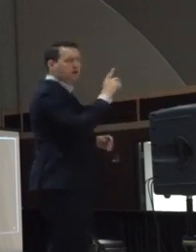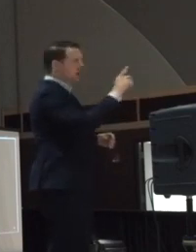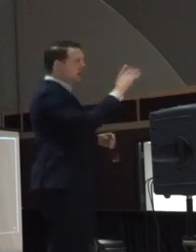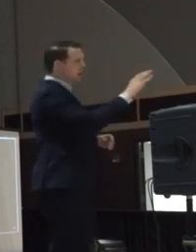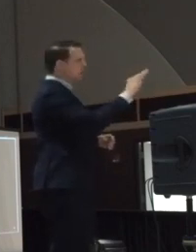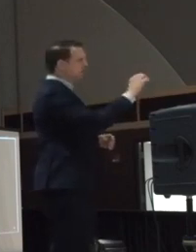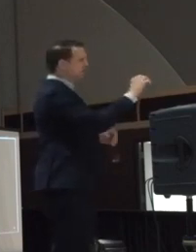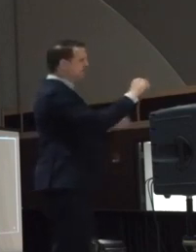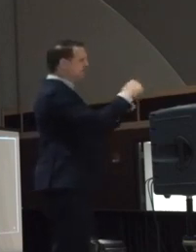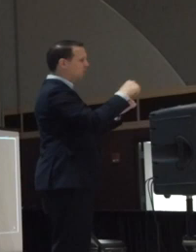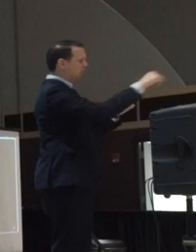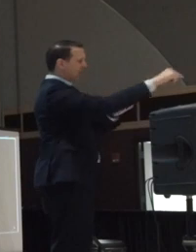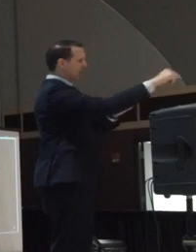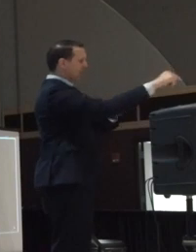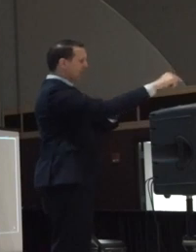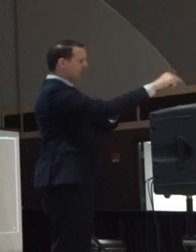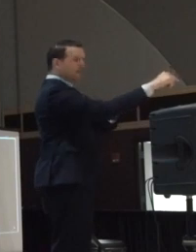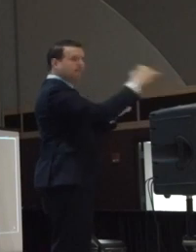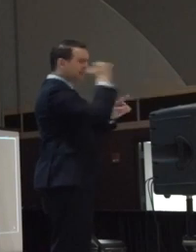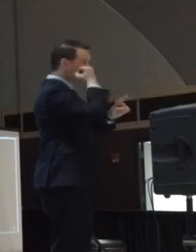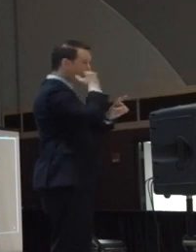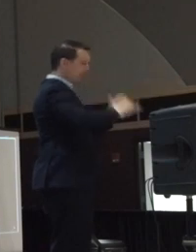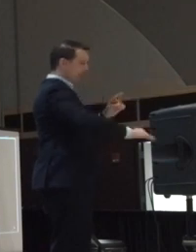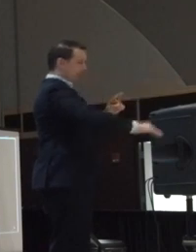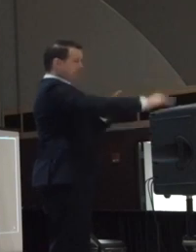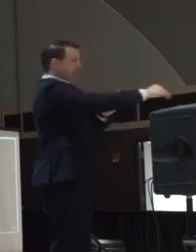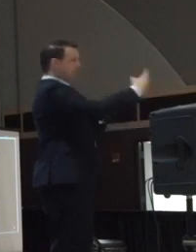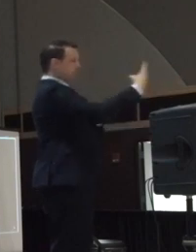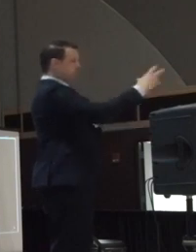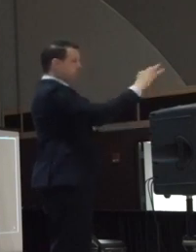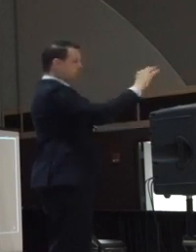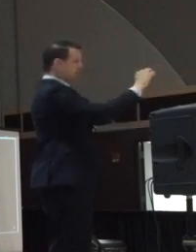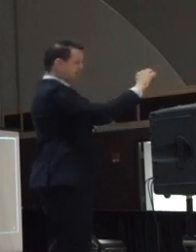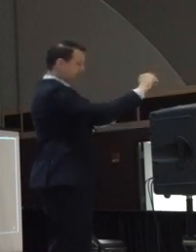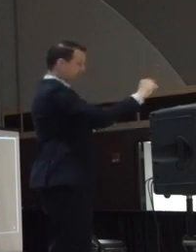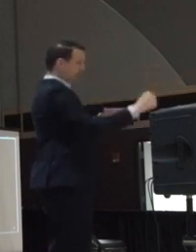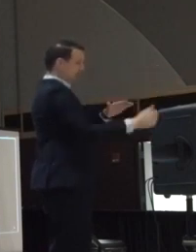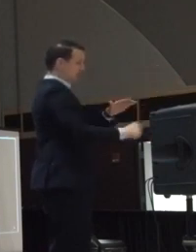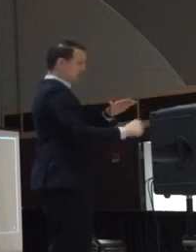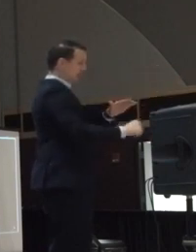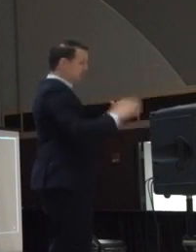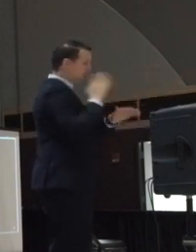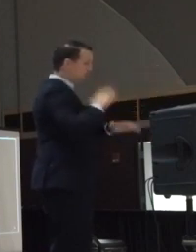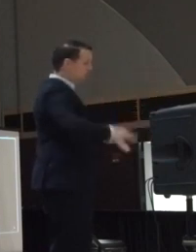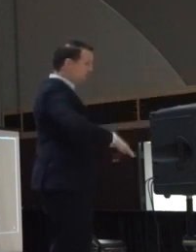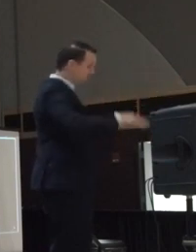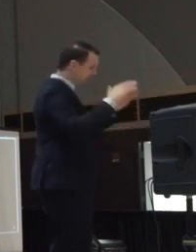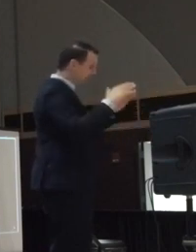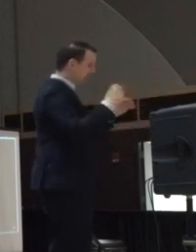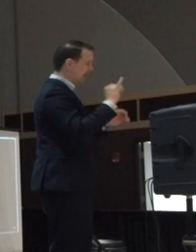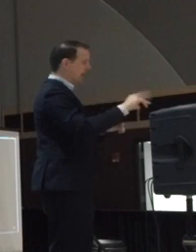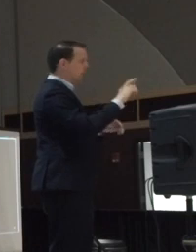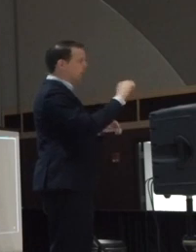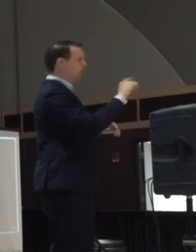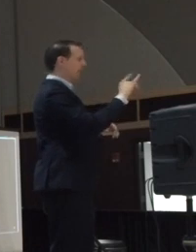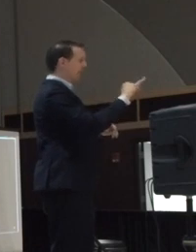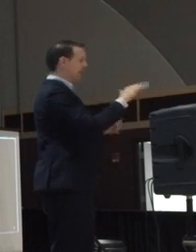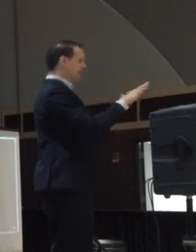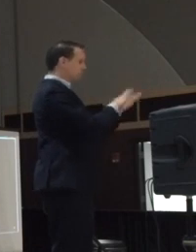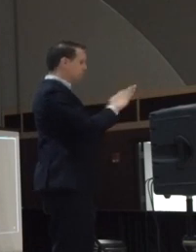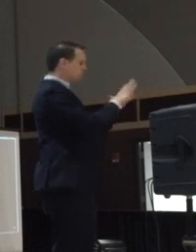feet away. And if it comes up 2 foot, the basement will fill and the reality distortion field is